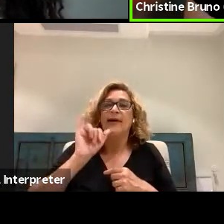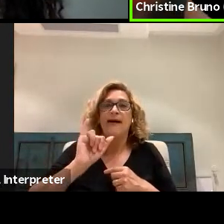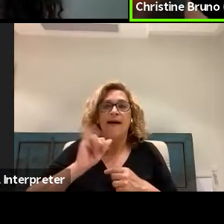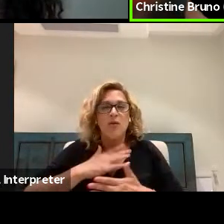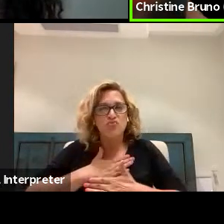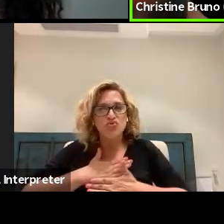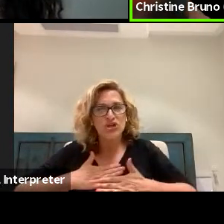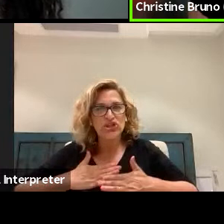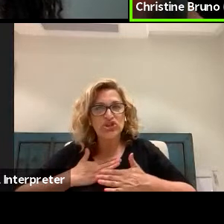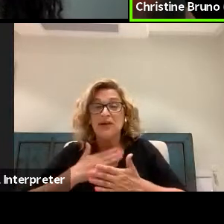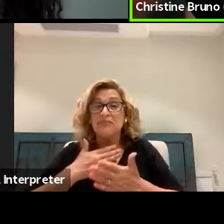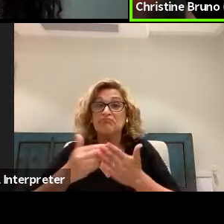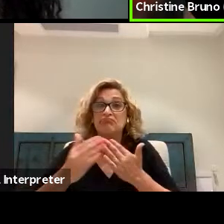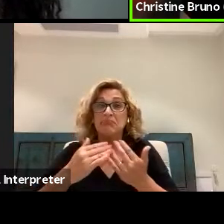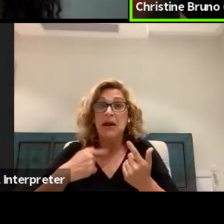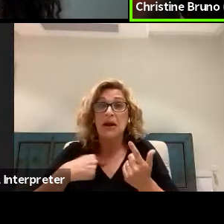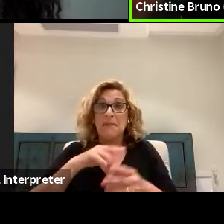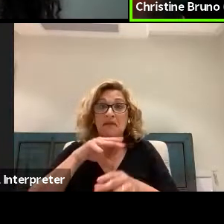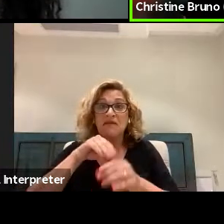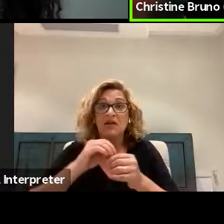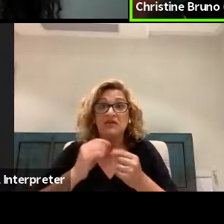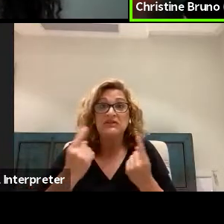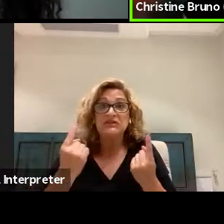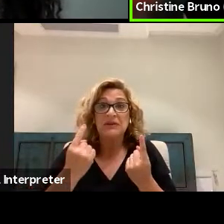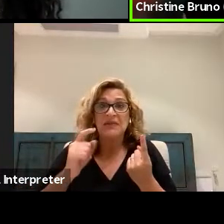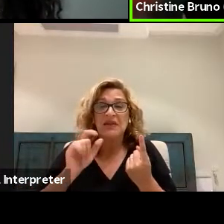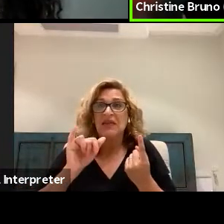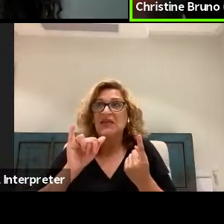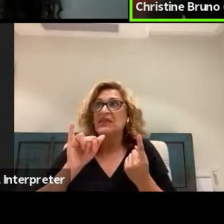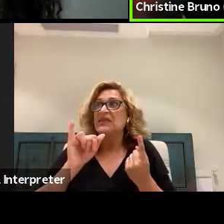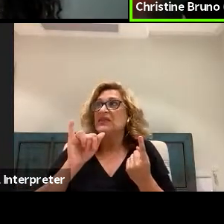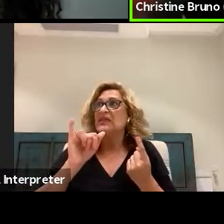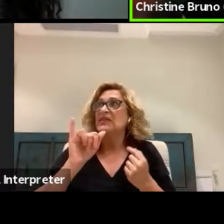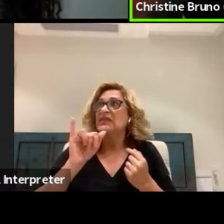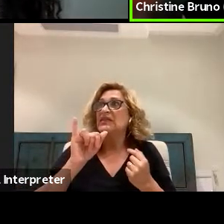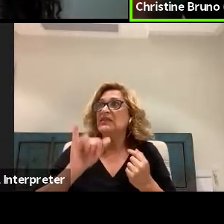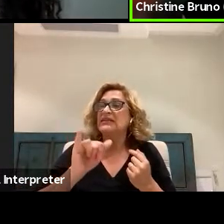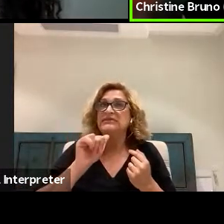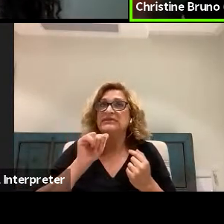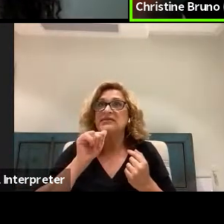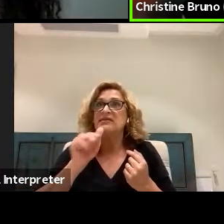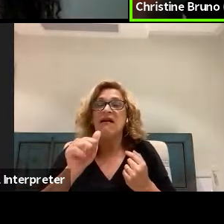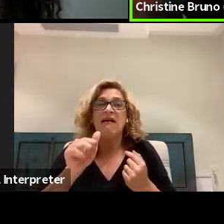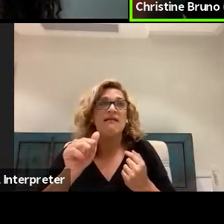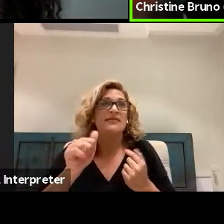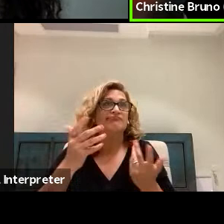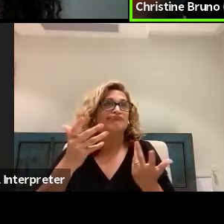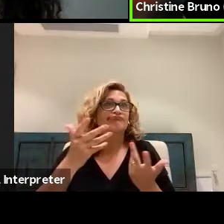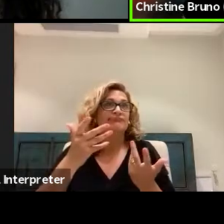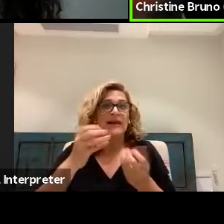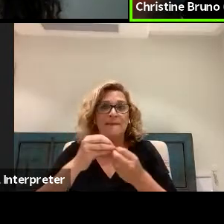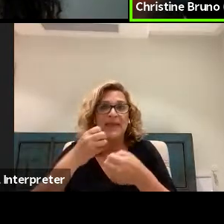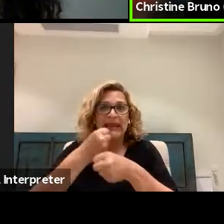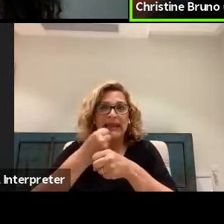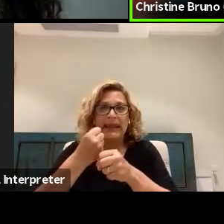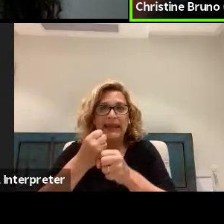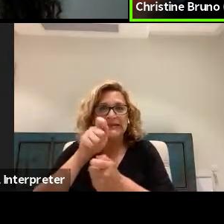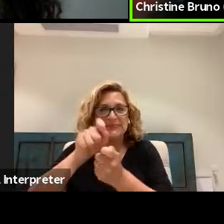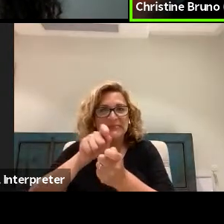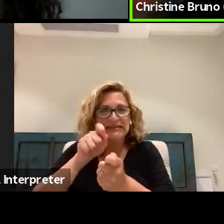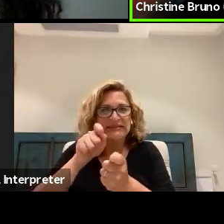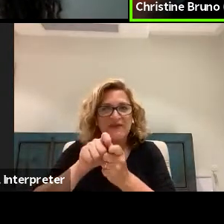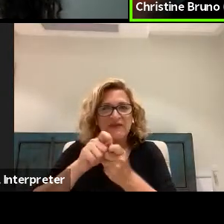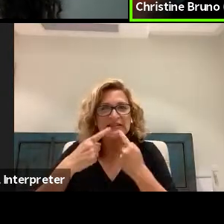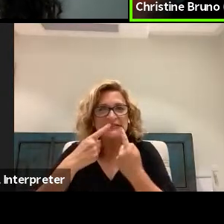I'm in something that is not making a specific statement, I still